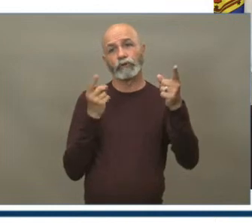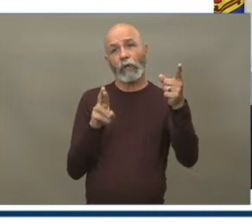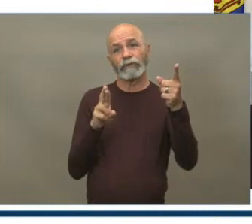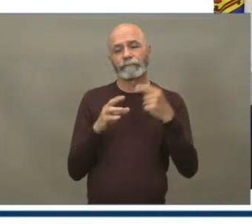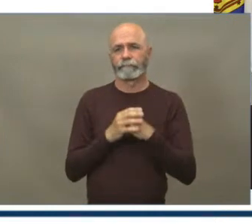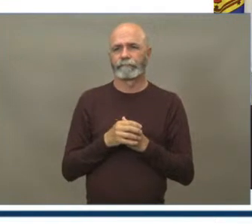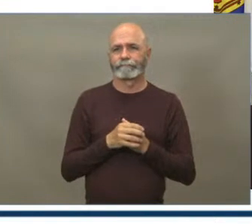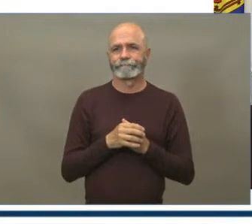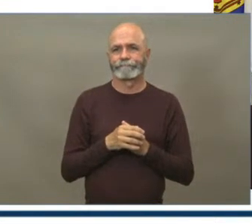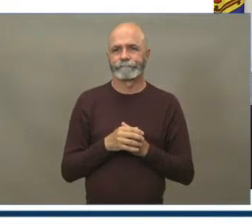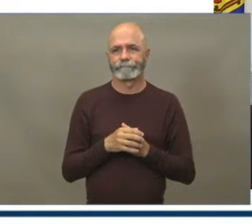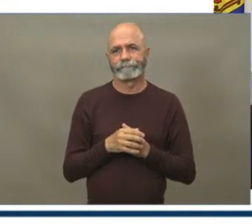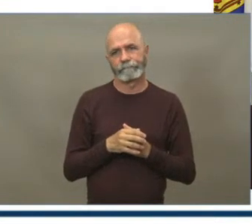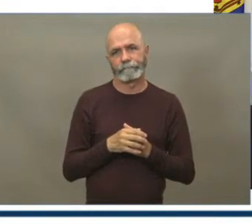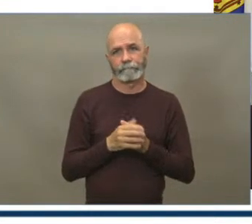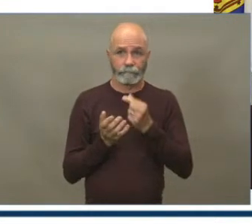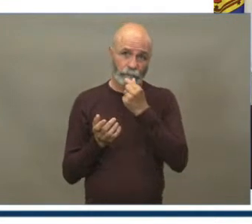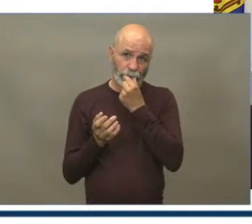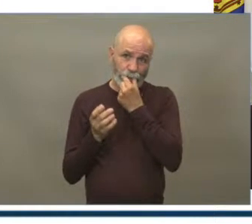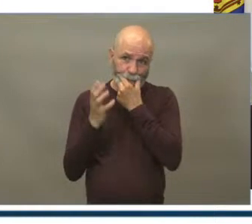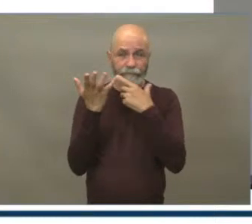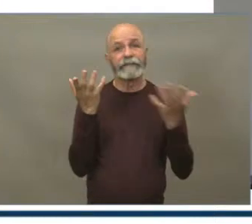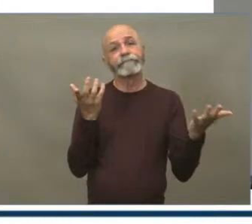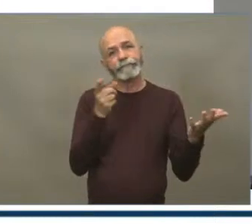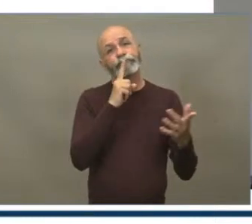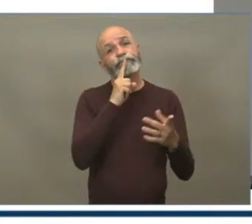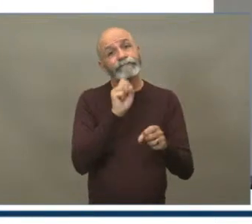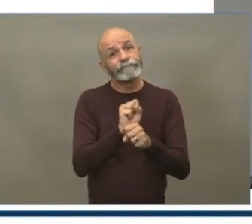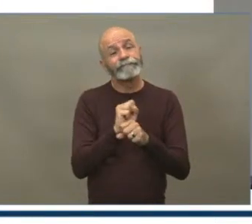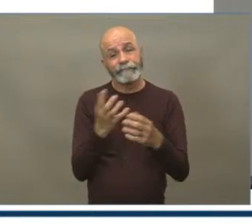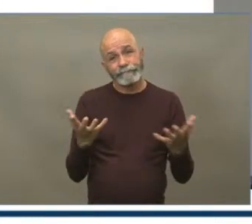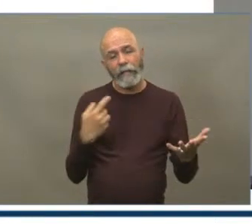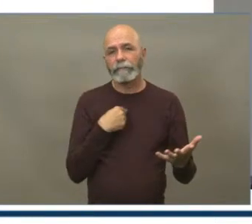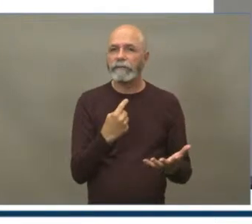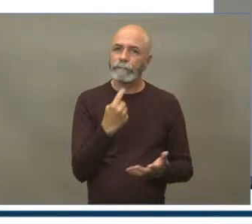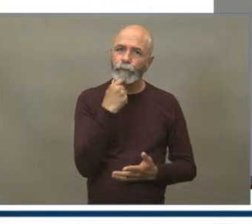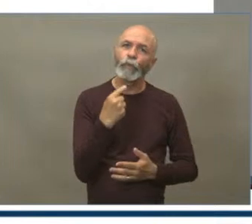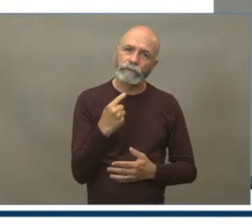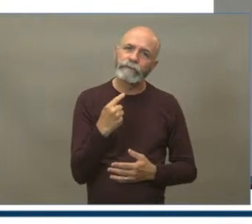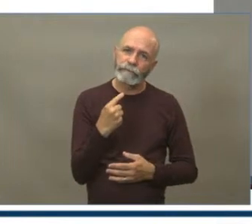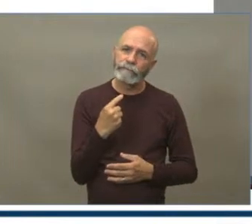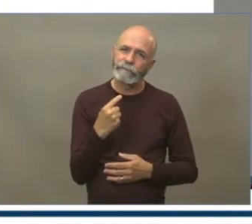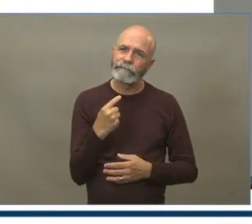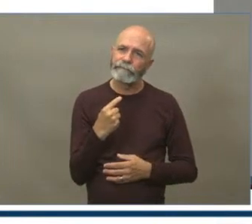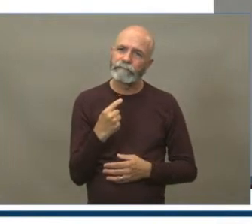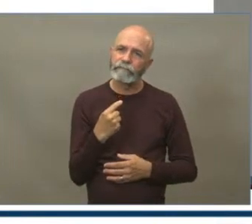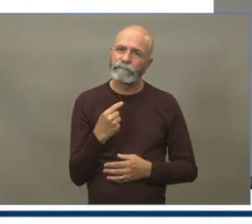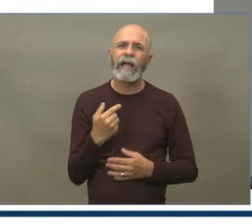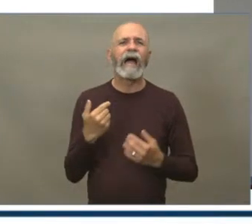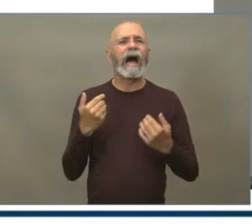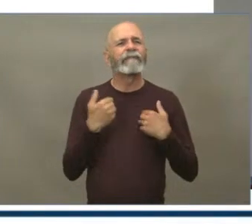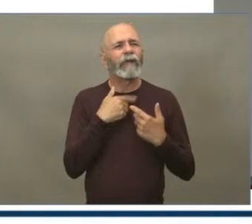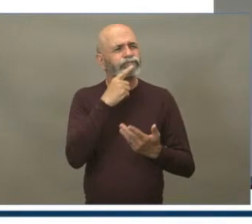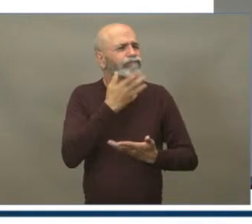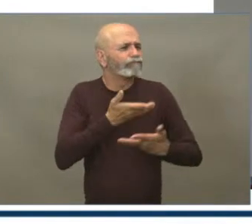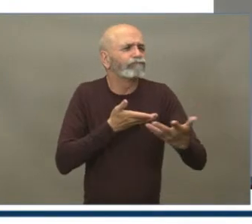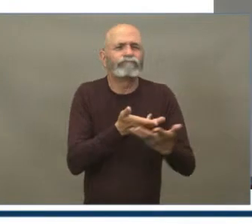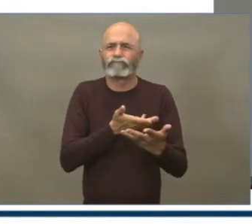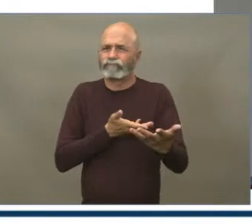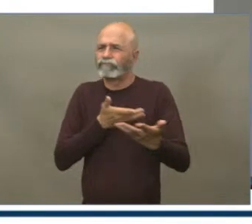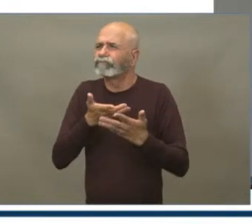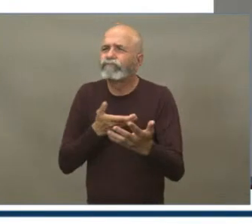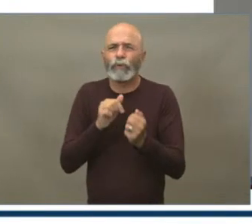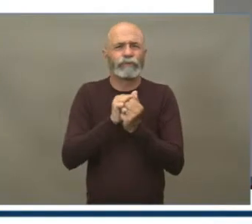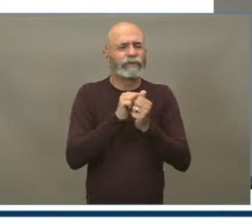it's disappointment. I have a strong relationship with a whole range of faith leaders. I have regular connections with